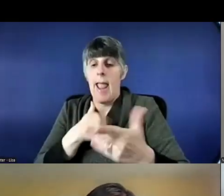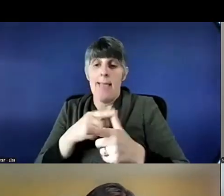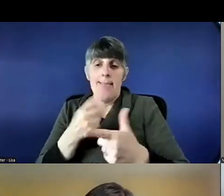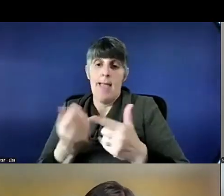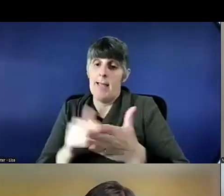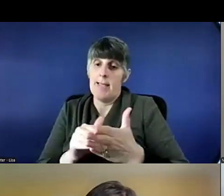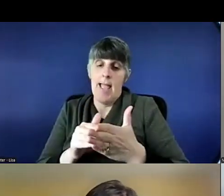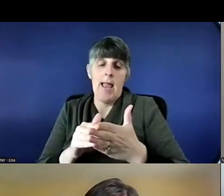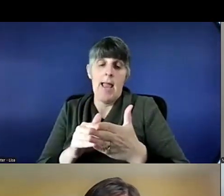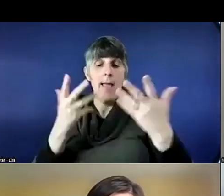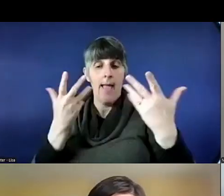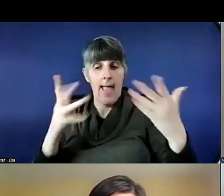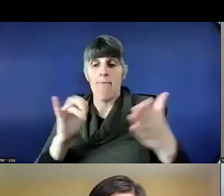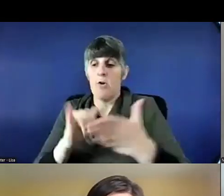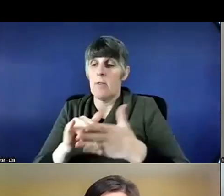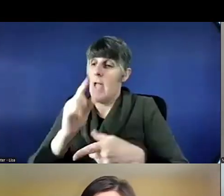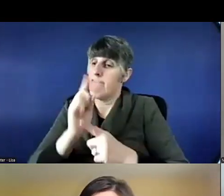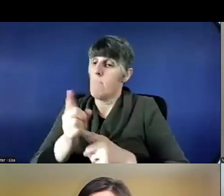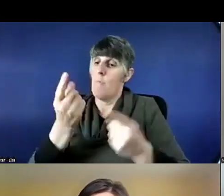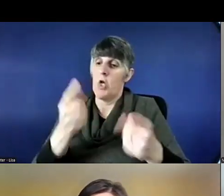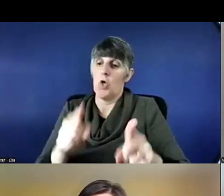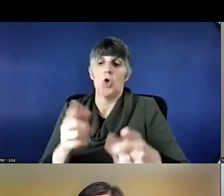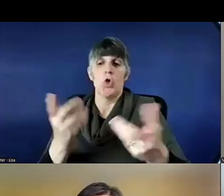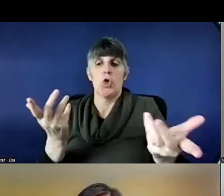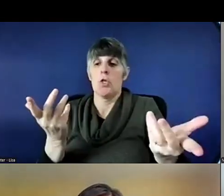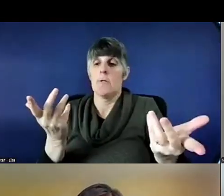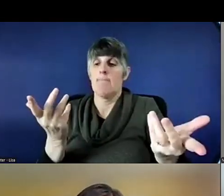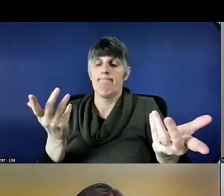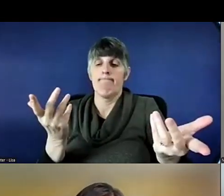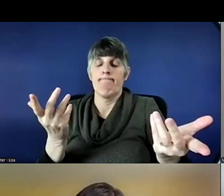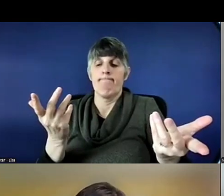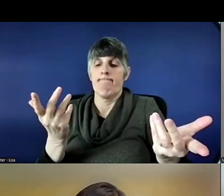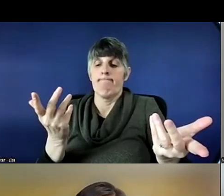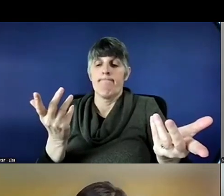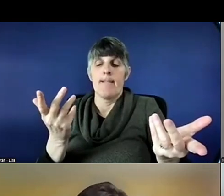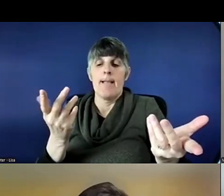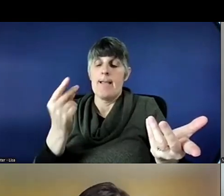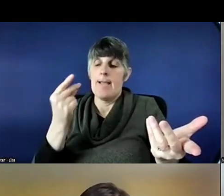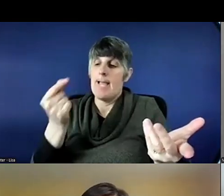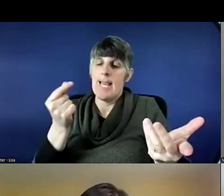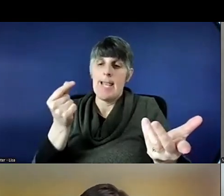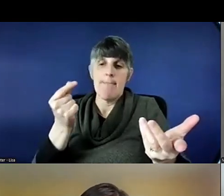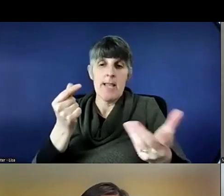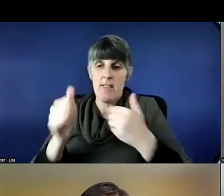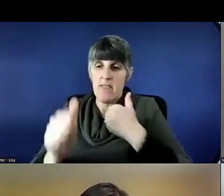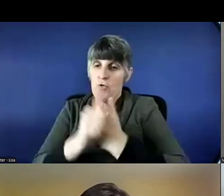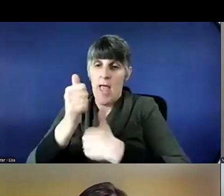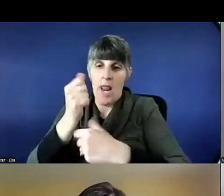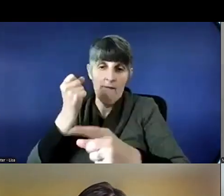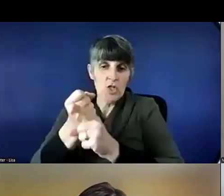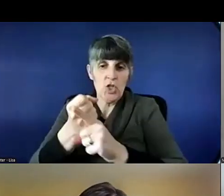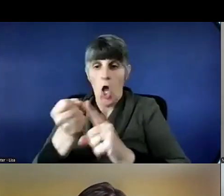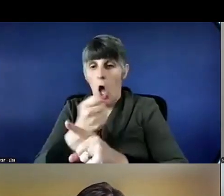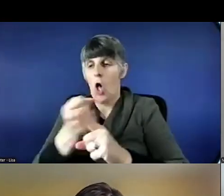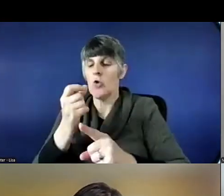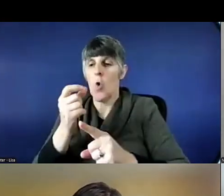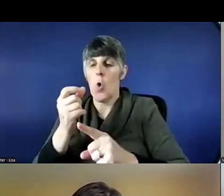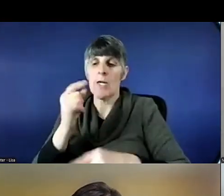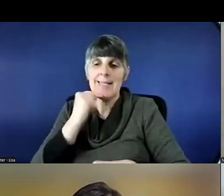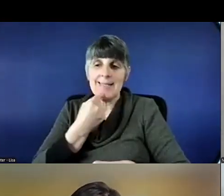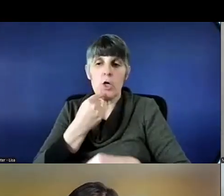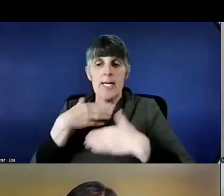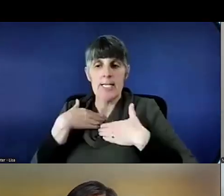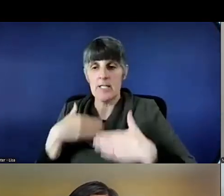again, once that moment occurs where there is a threat of assault or imminent serious